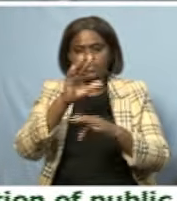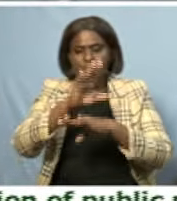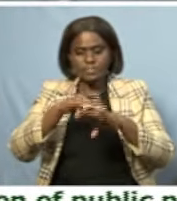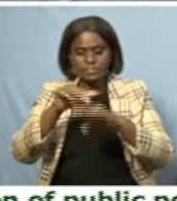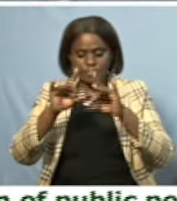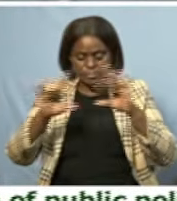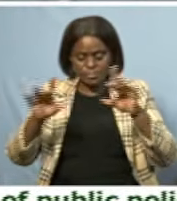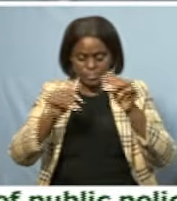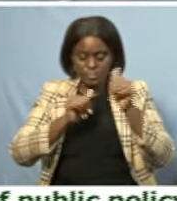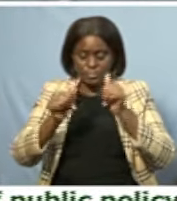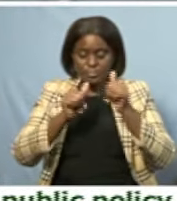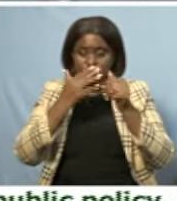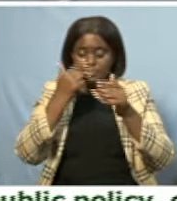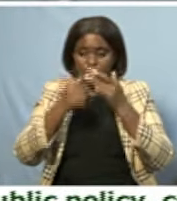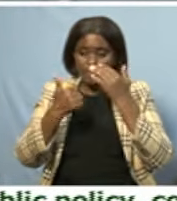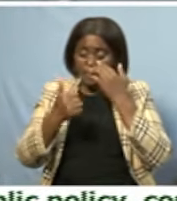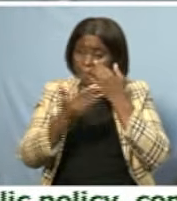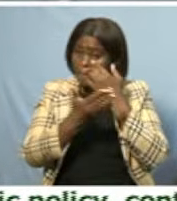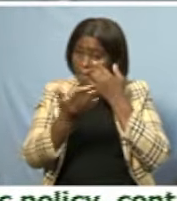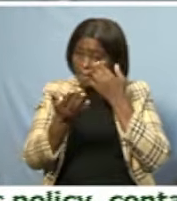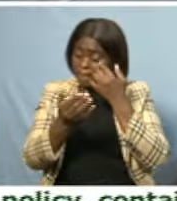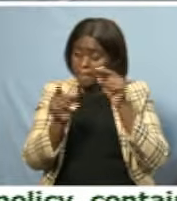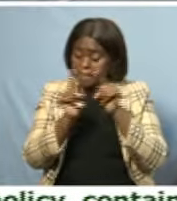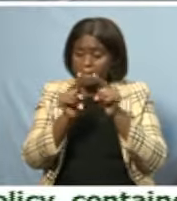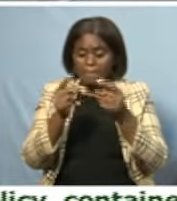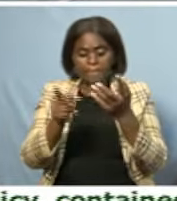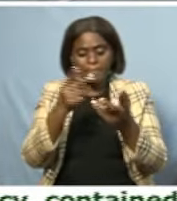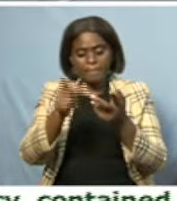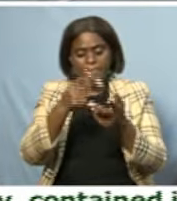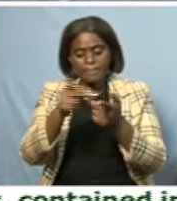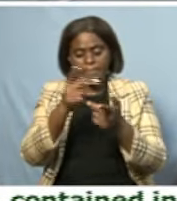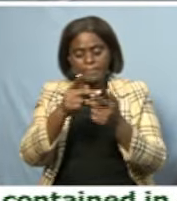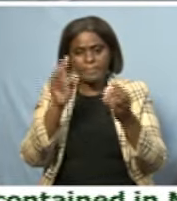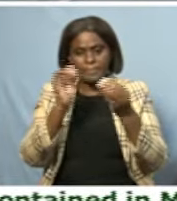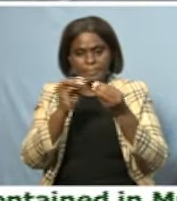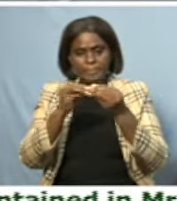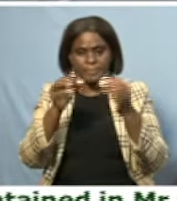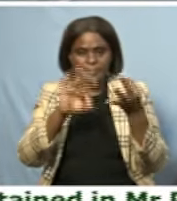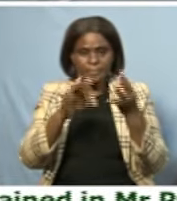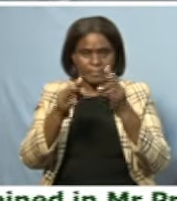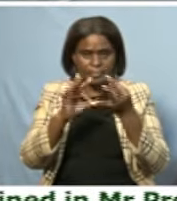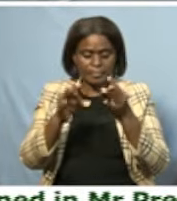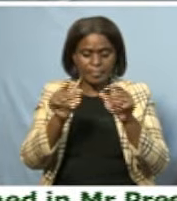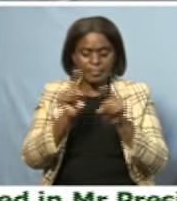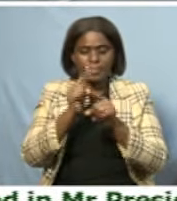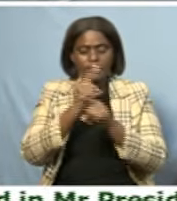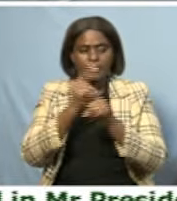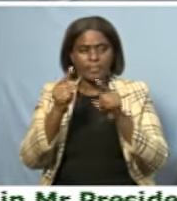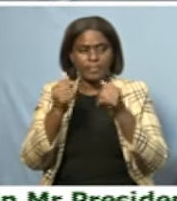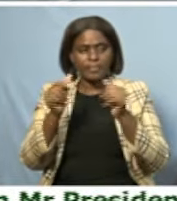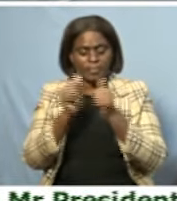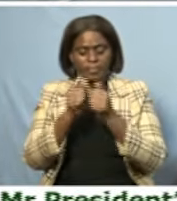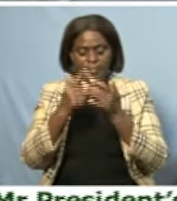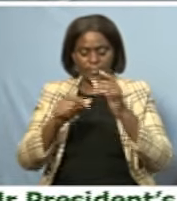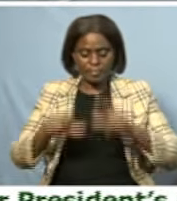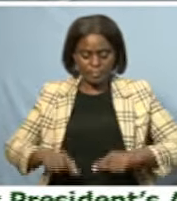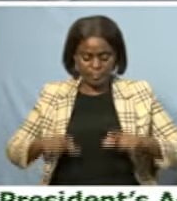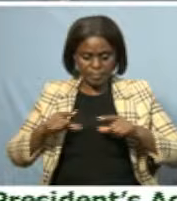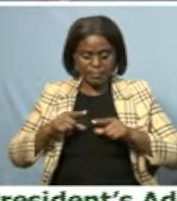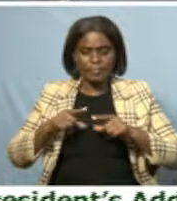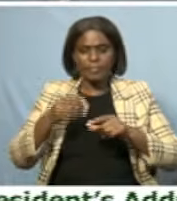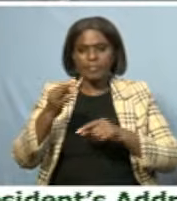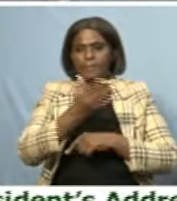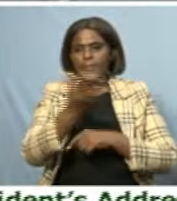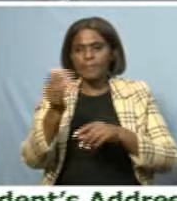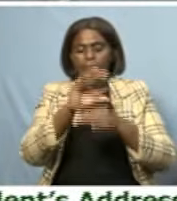land administration should therefore prioritize fairness, justice, and the well-being